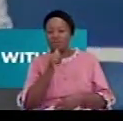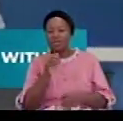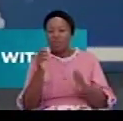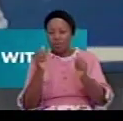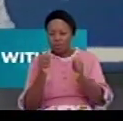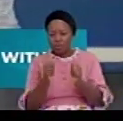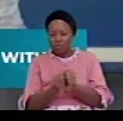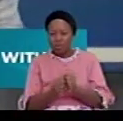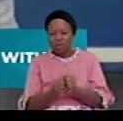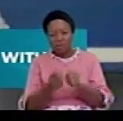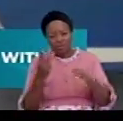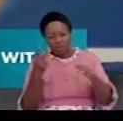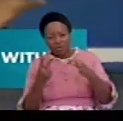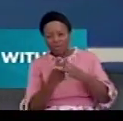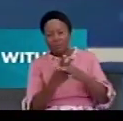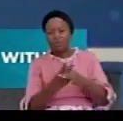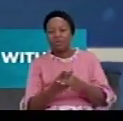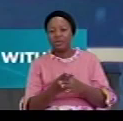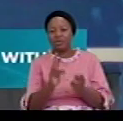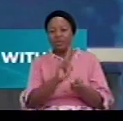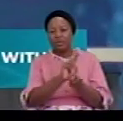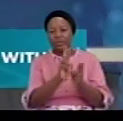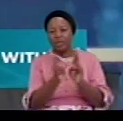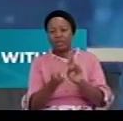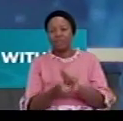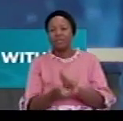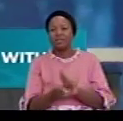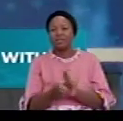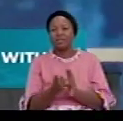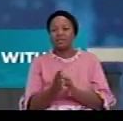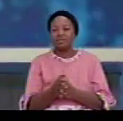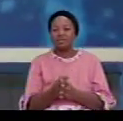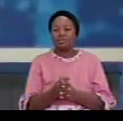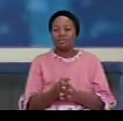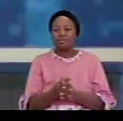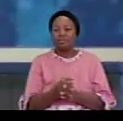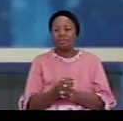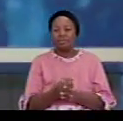with transparent repentance.